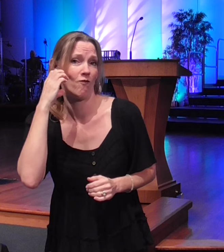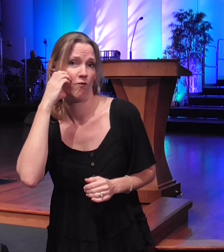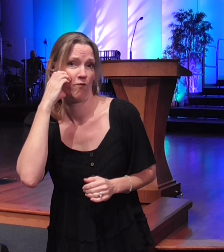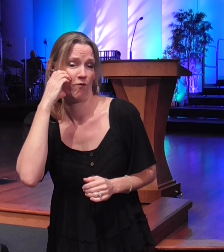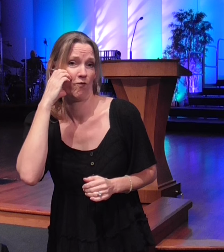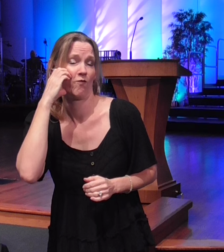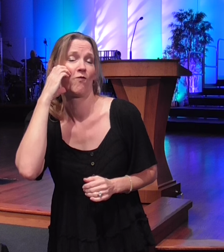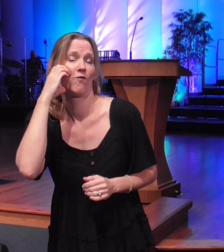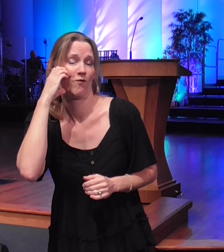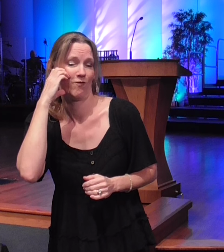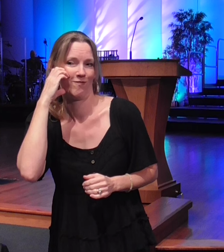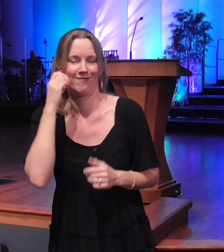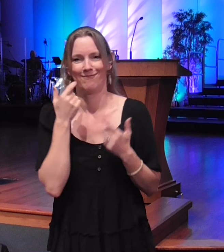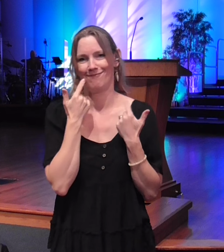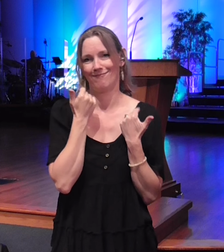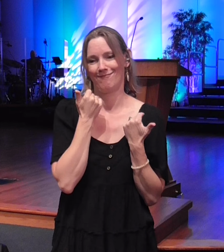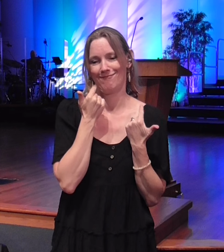It's that close.